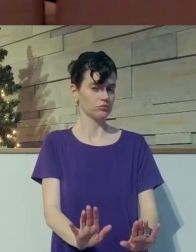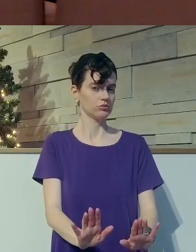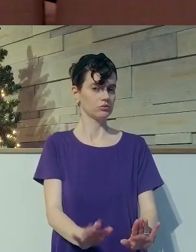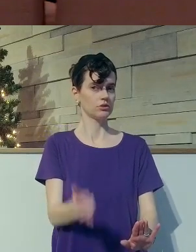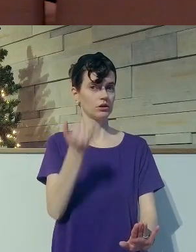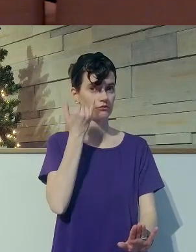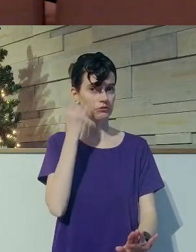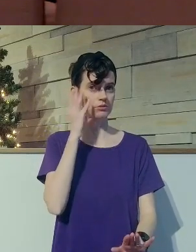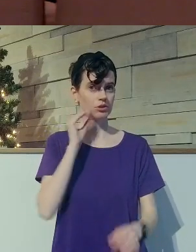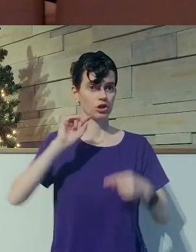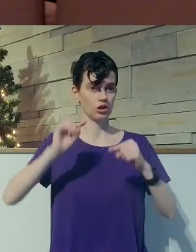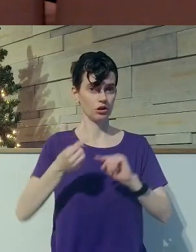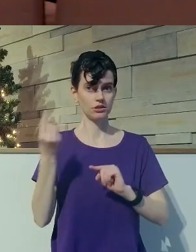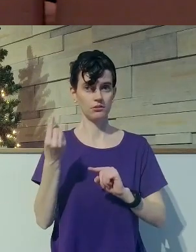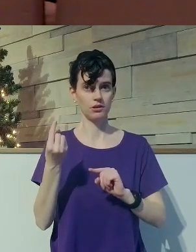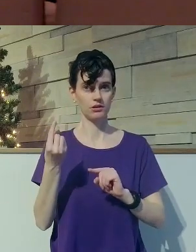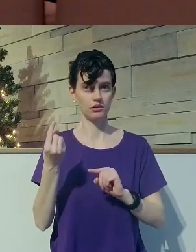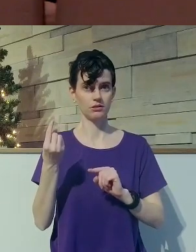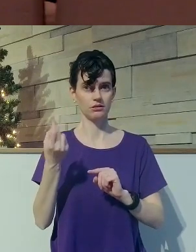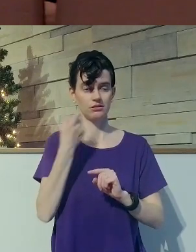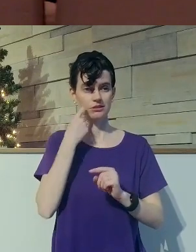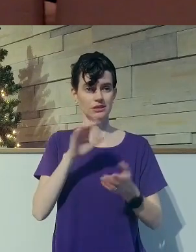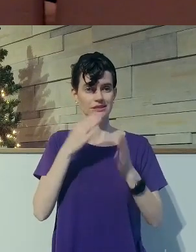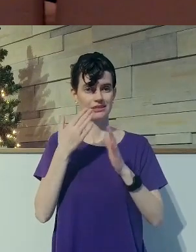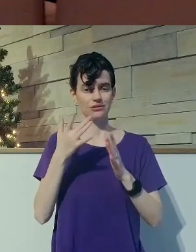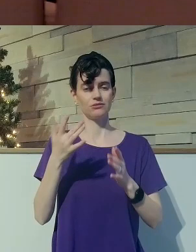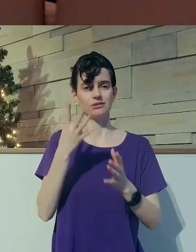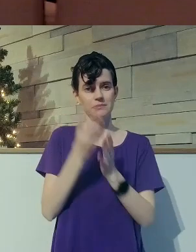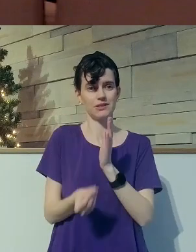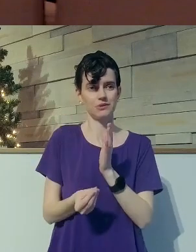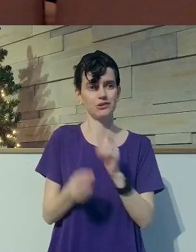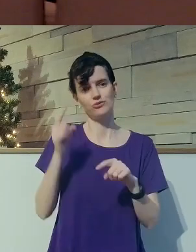If you've been hurt by someone who has died, you can't reconcile.